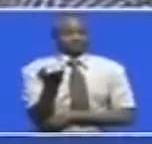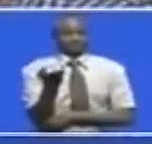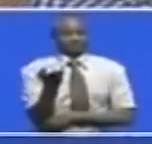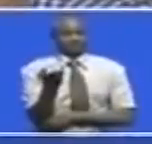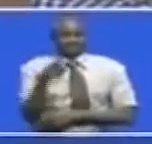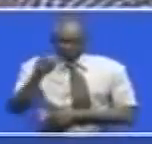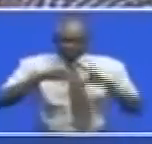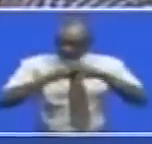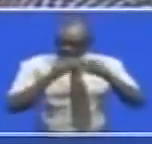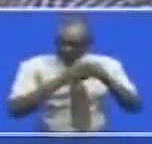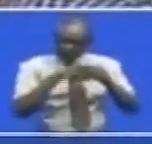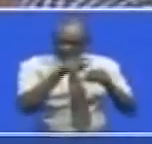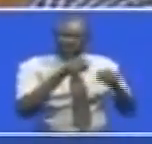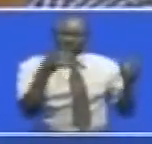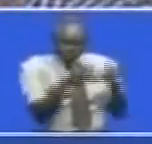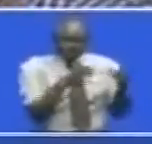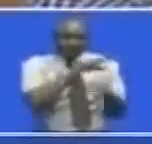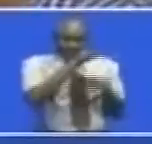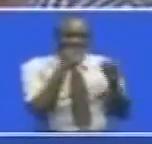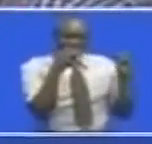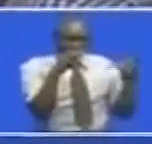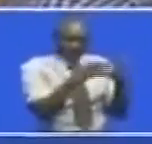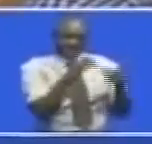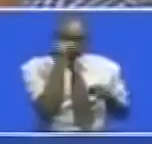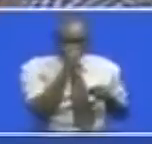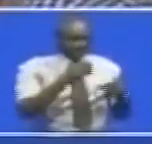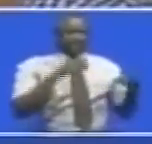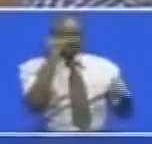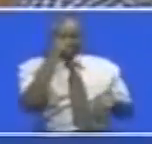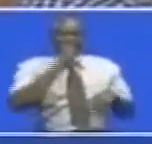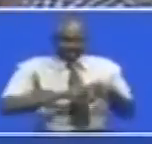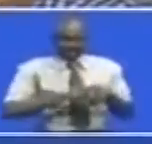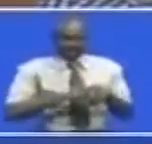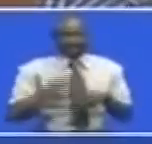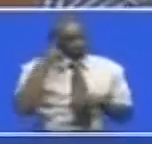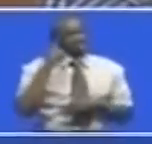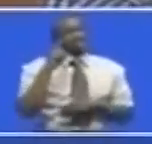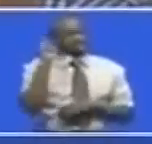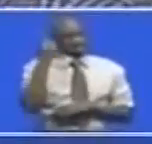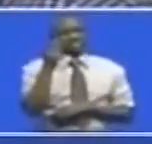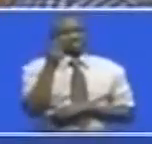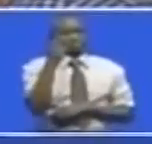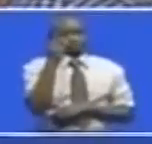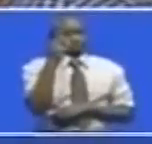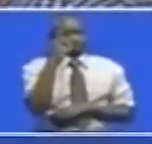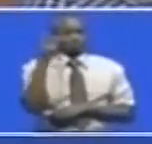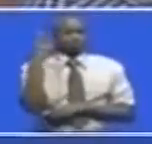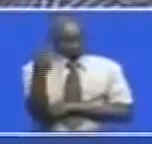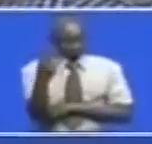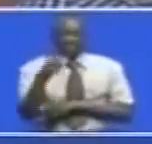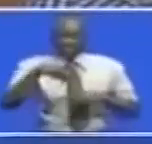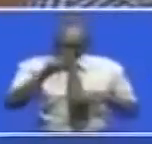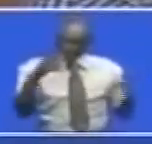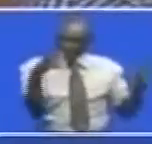the formation of party alliance. First of all, we have for the first time, like in Kenya in 2002, the coalition of political